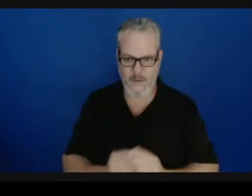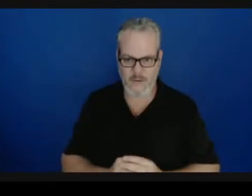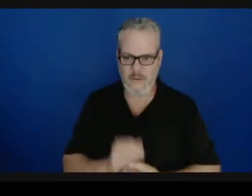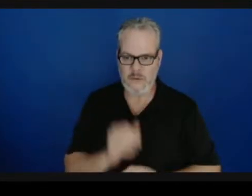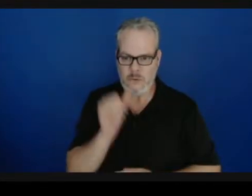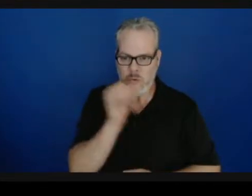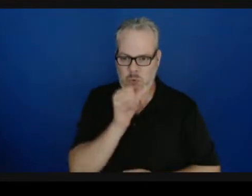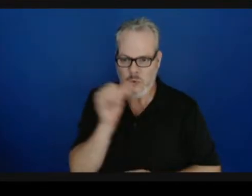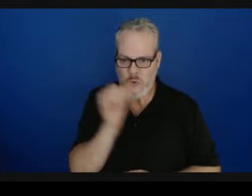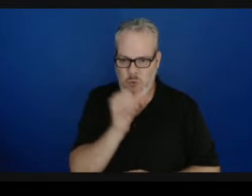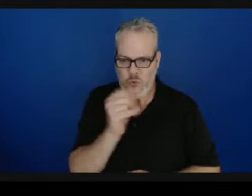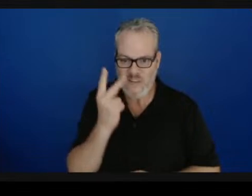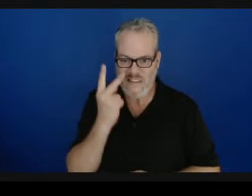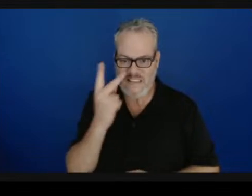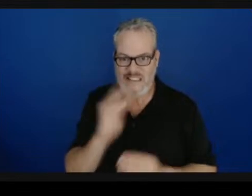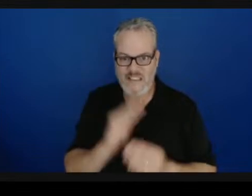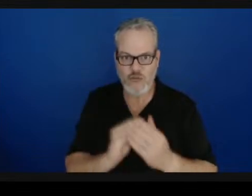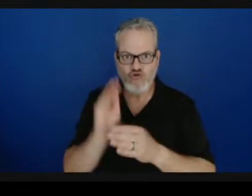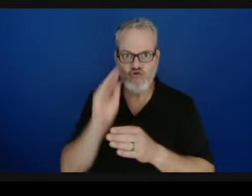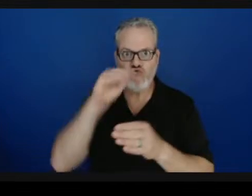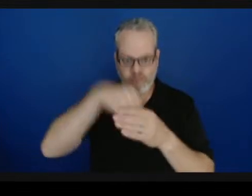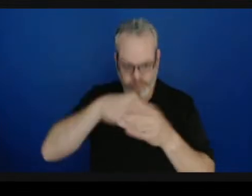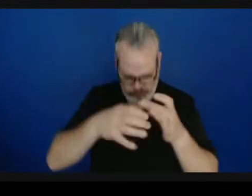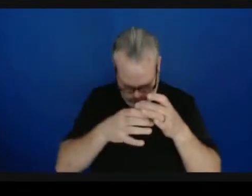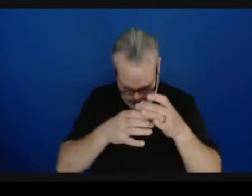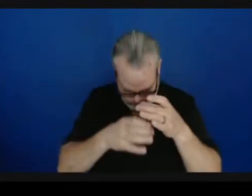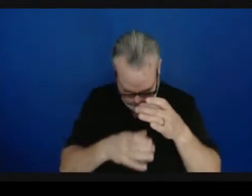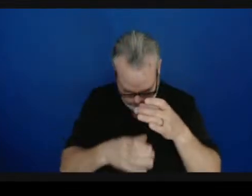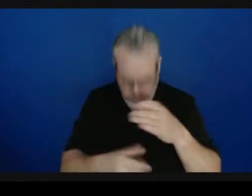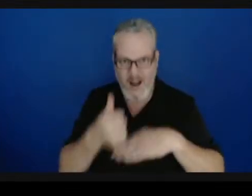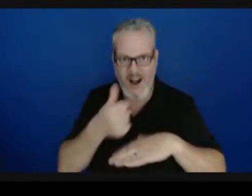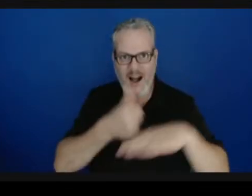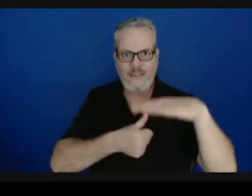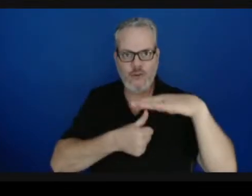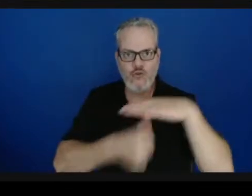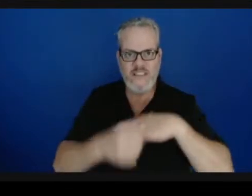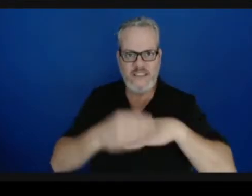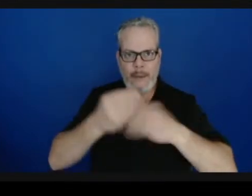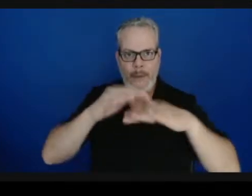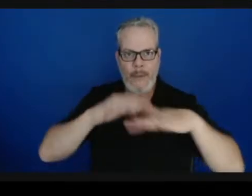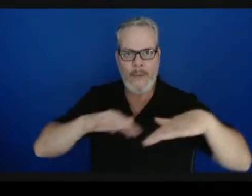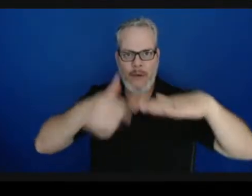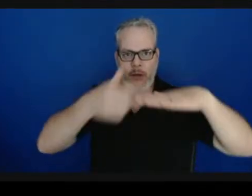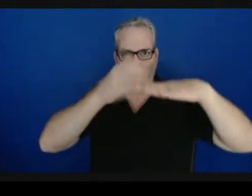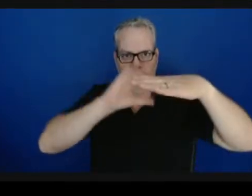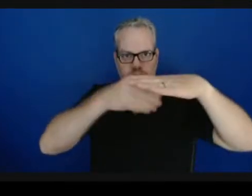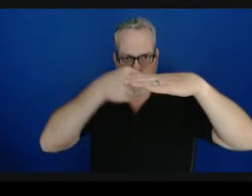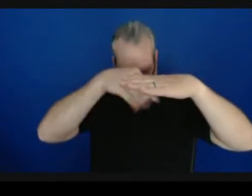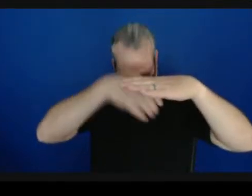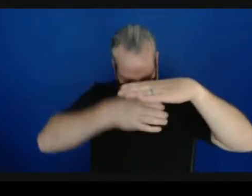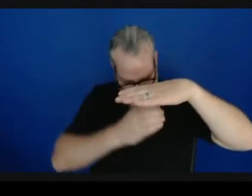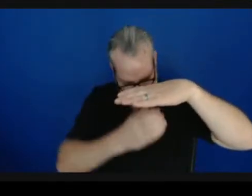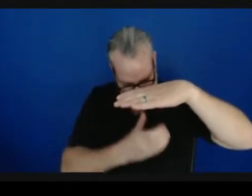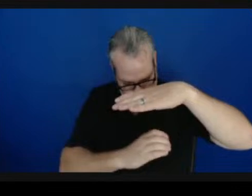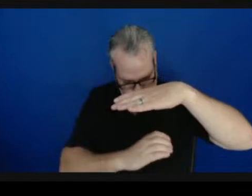Notice the lava goes into some kind of lava tube right here. It goes underneath a crust, disappears from the surface before it reemerges further away.